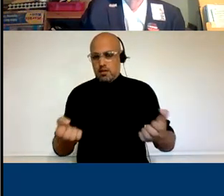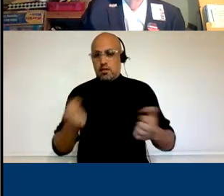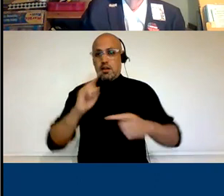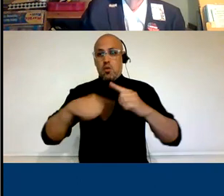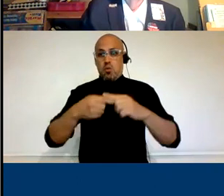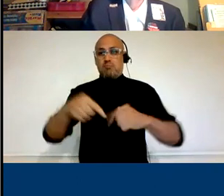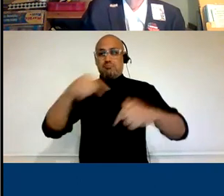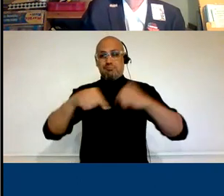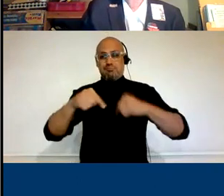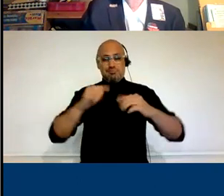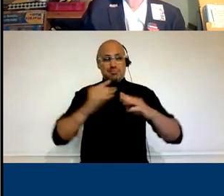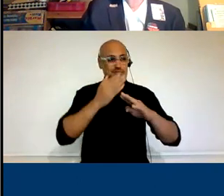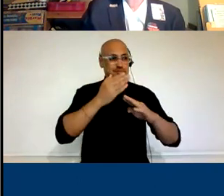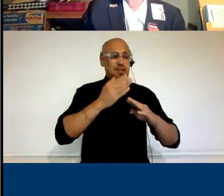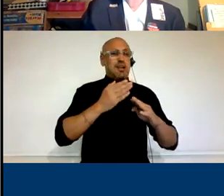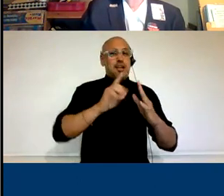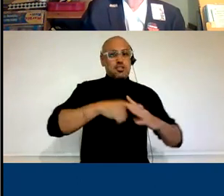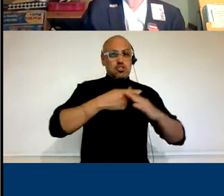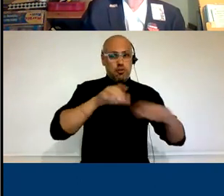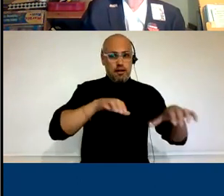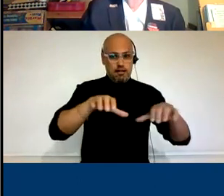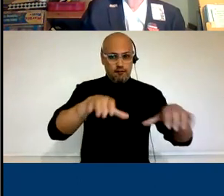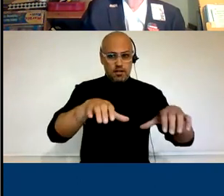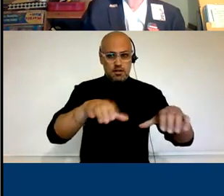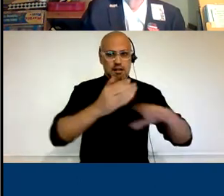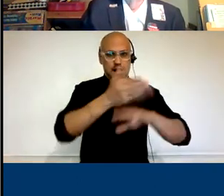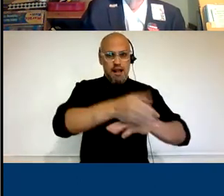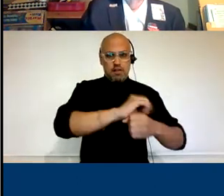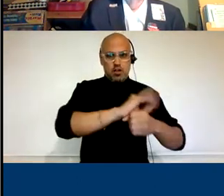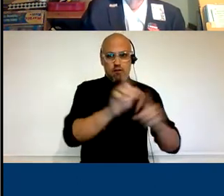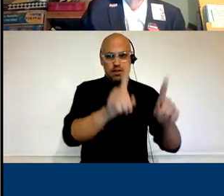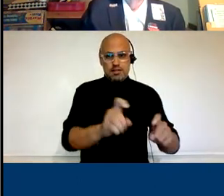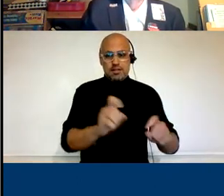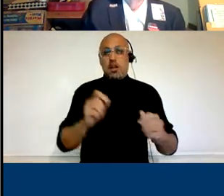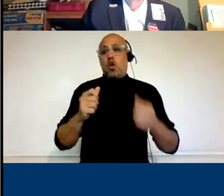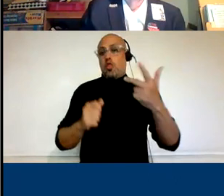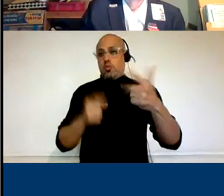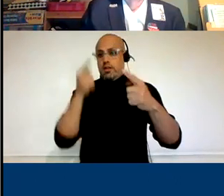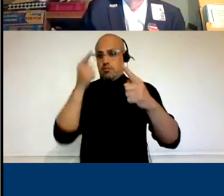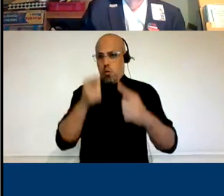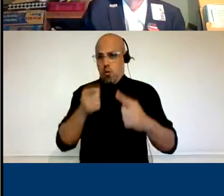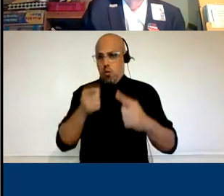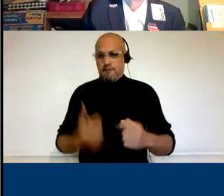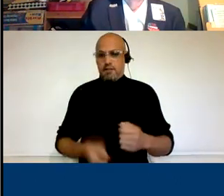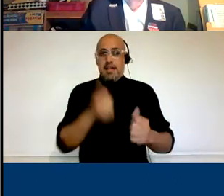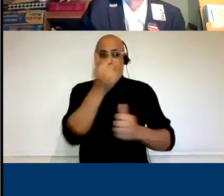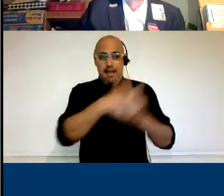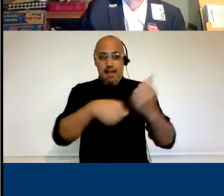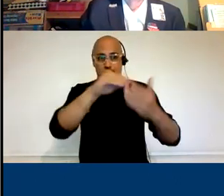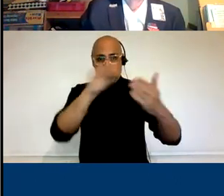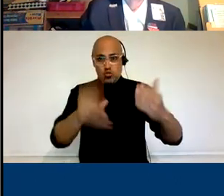testing, after COVID testing, when we started our activity, we had 3 goals, and those 3 goals: get every student a